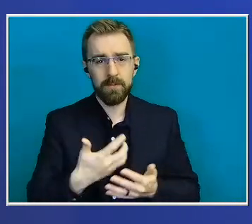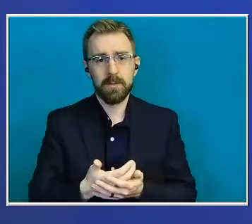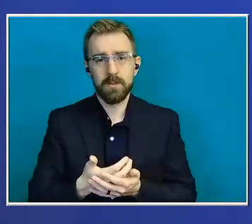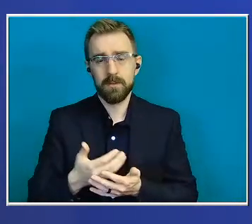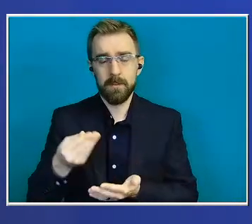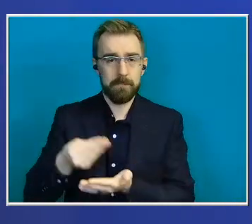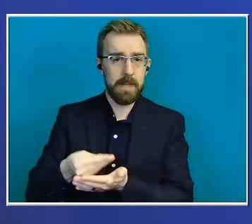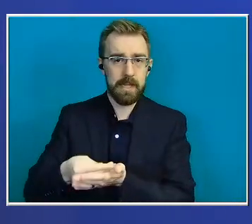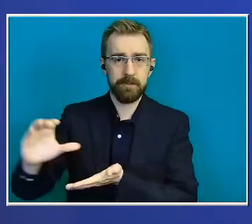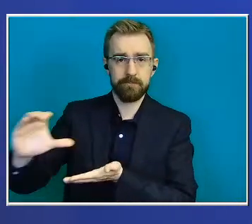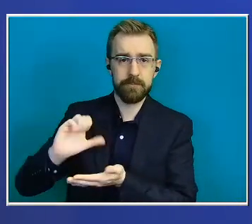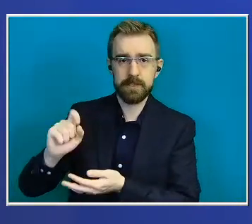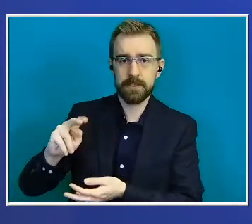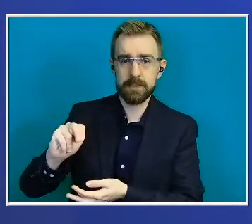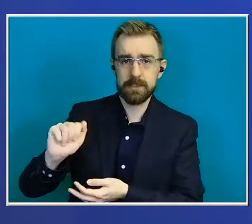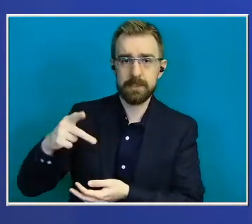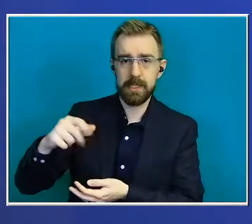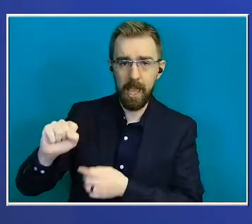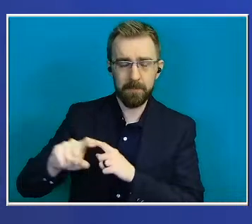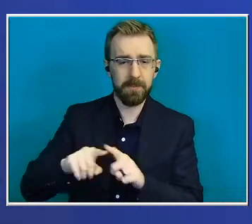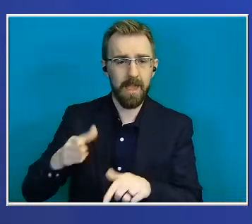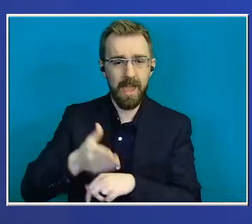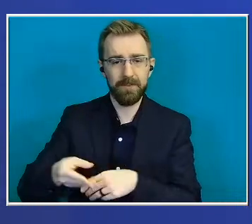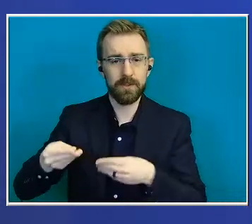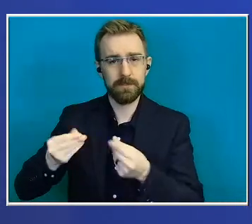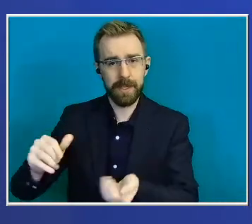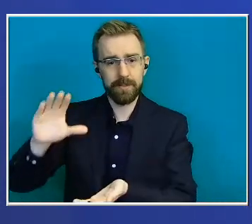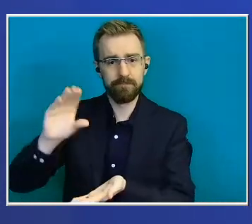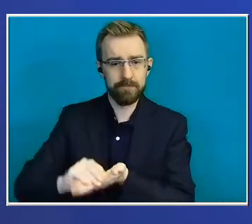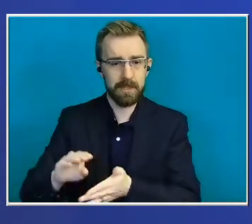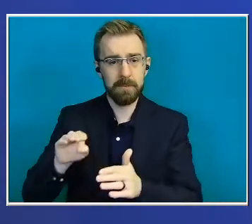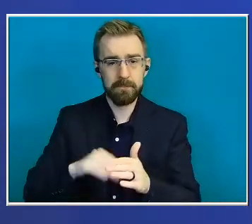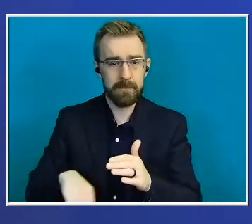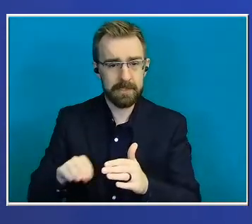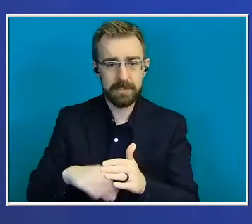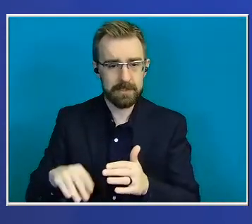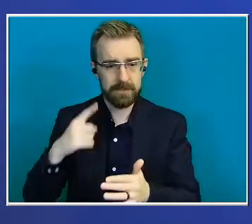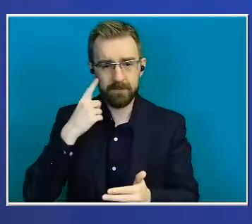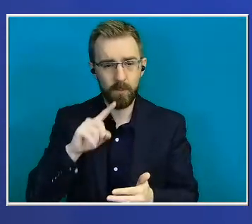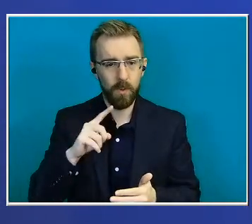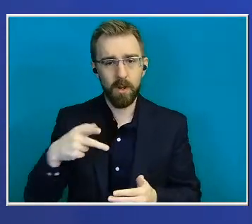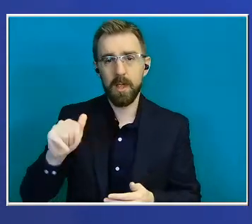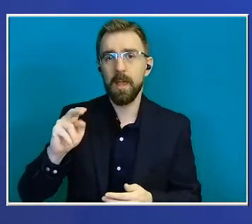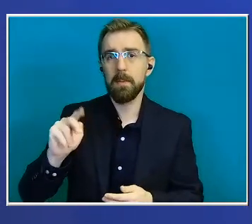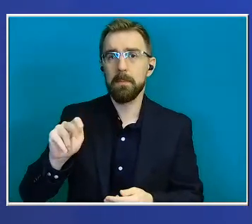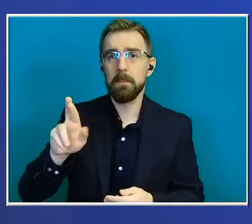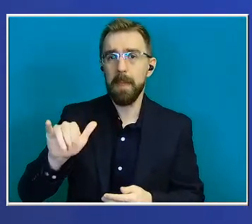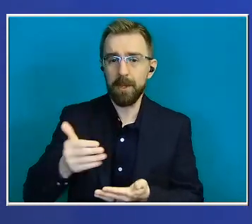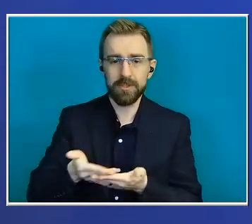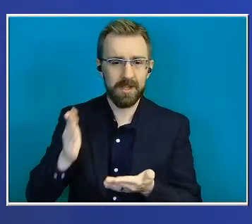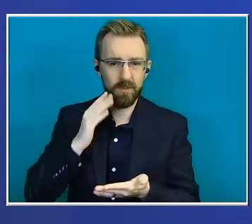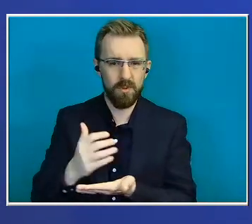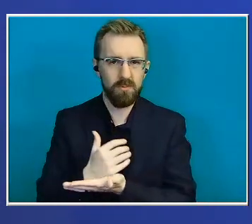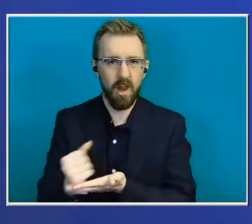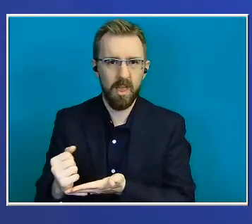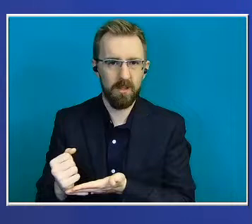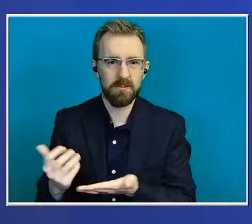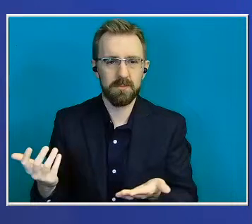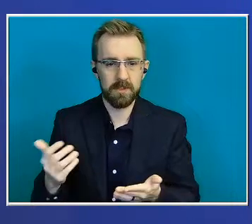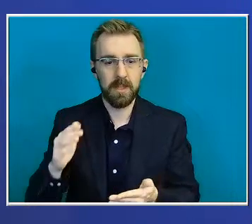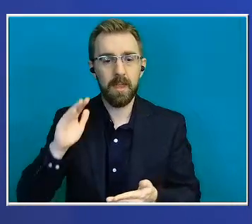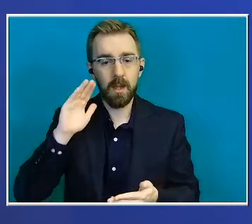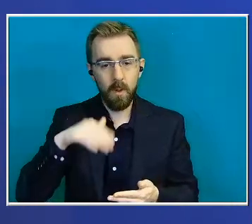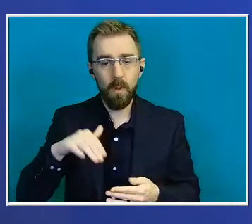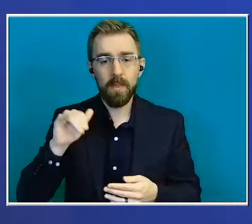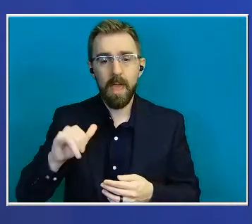but after you spend just the basics for pantry stuff, it pretty much runs out. And then knowing that the food banks will